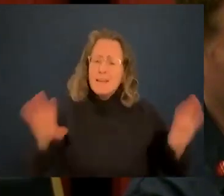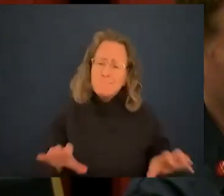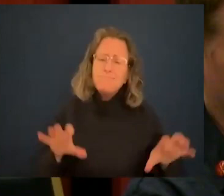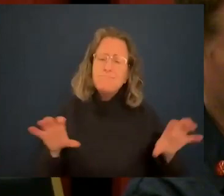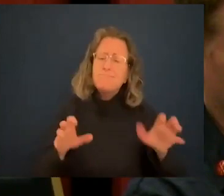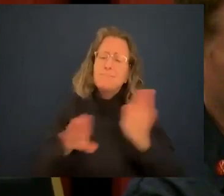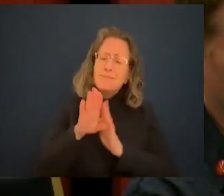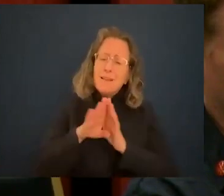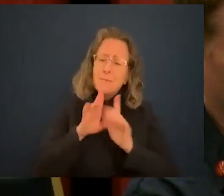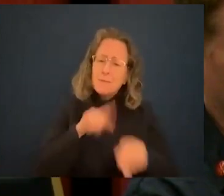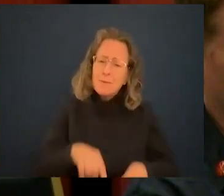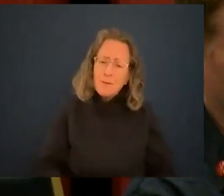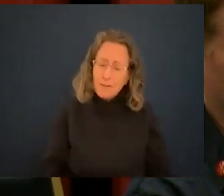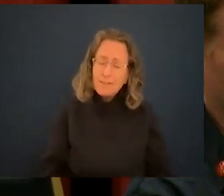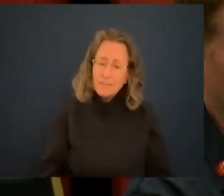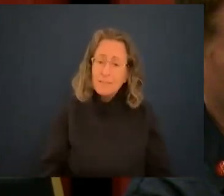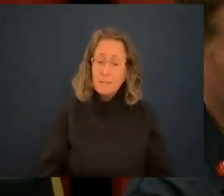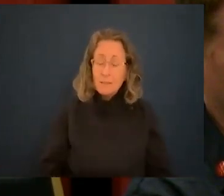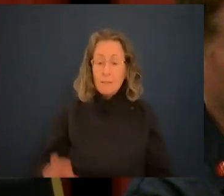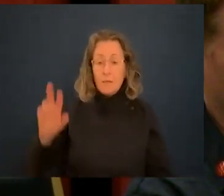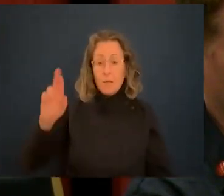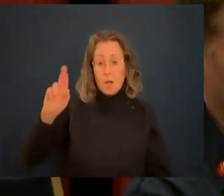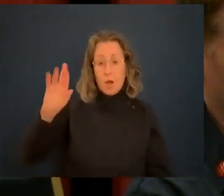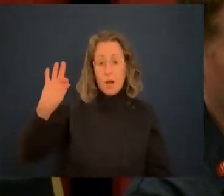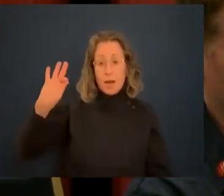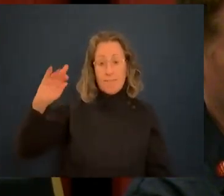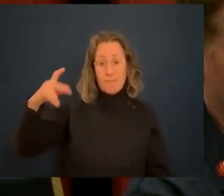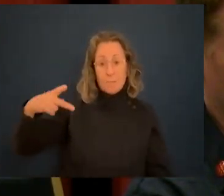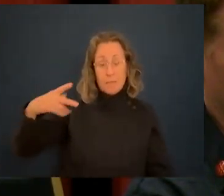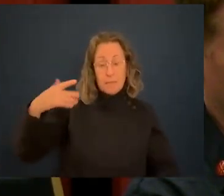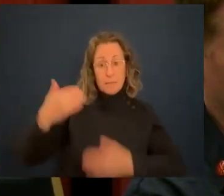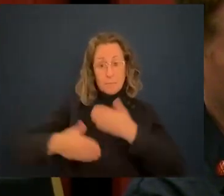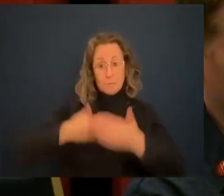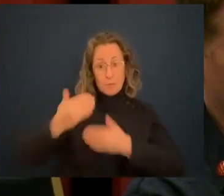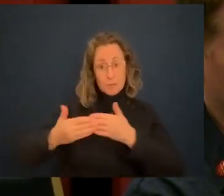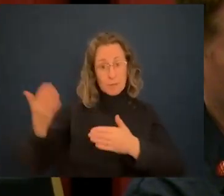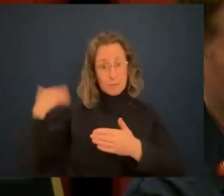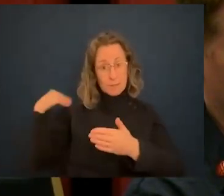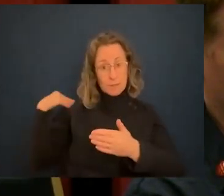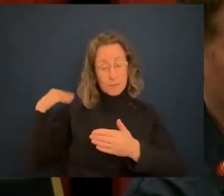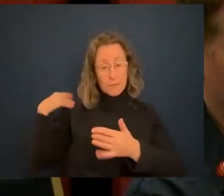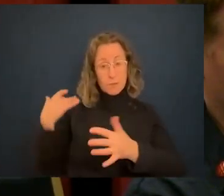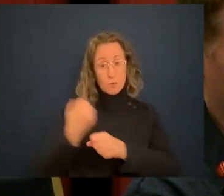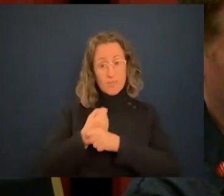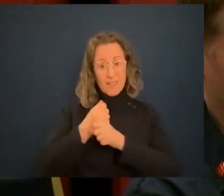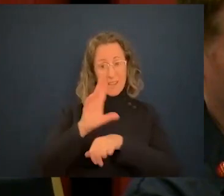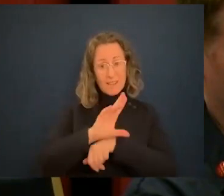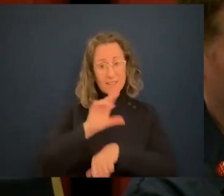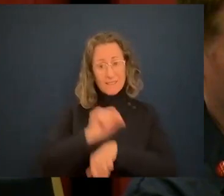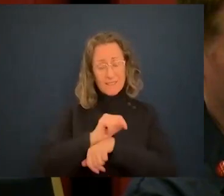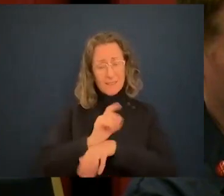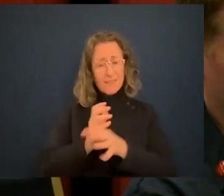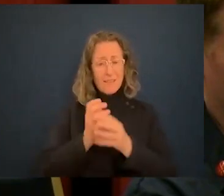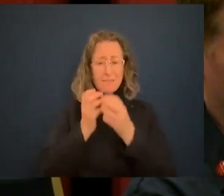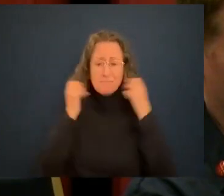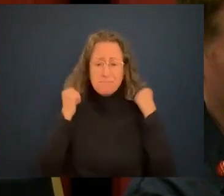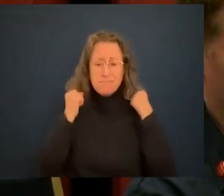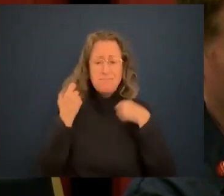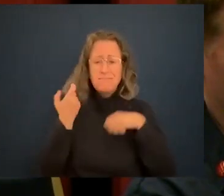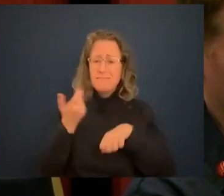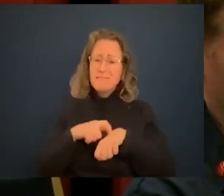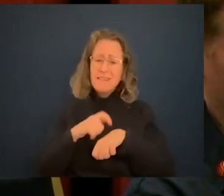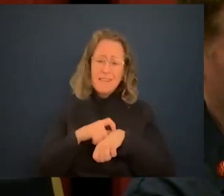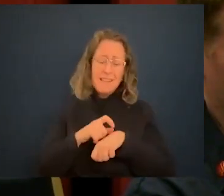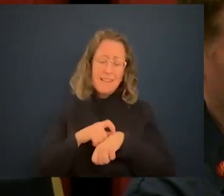get Consultants last time was so much time and effort so I'm really excited about are